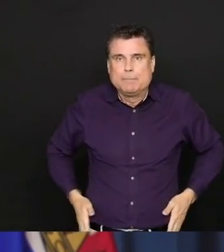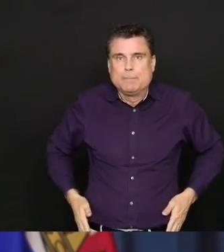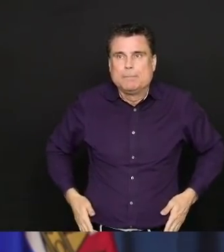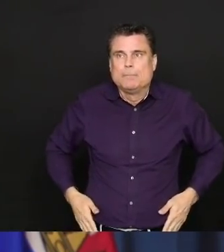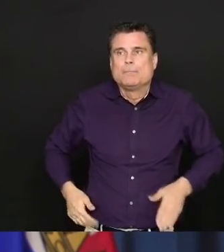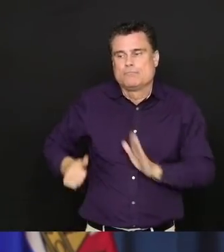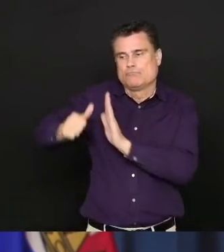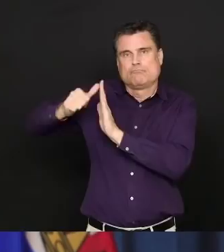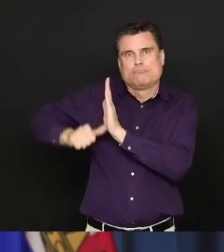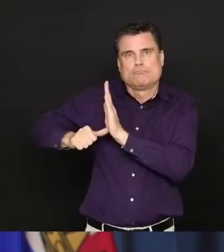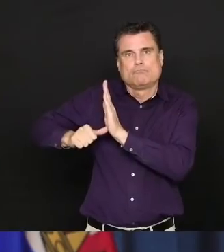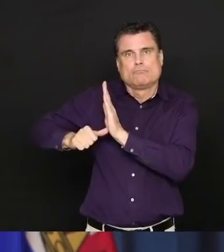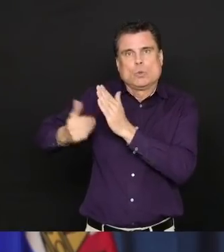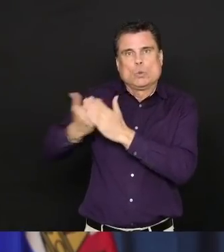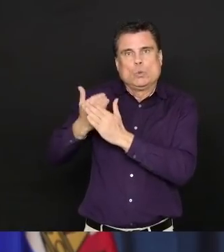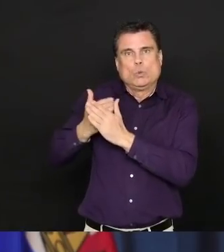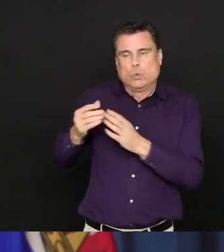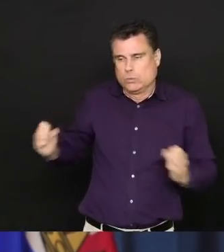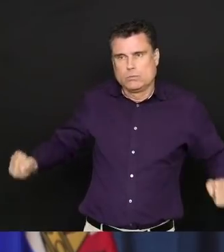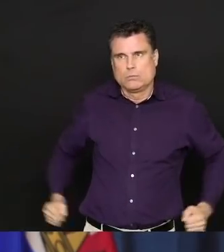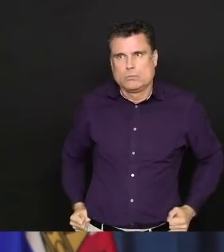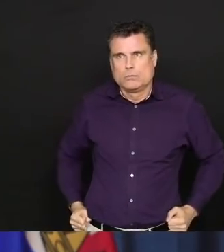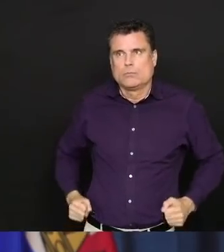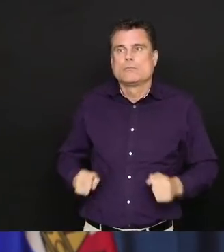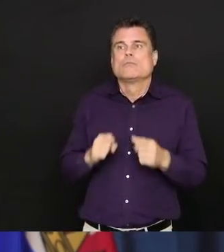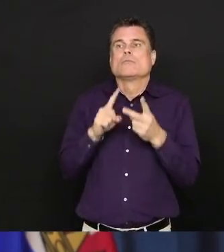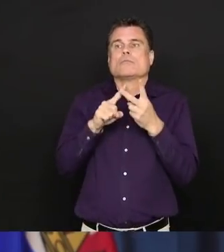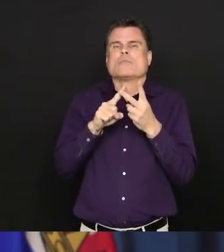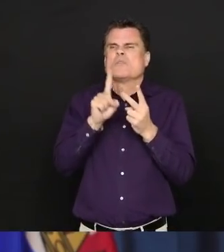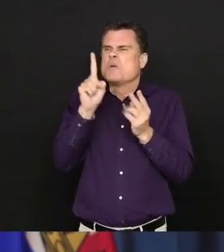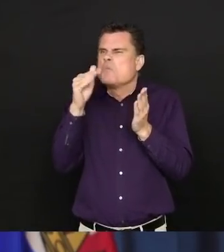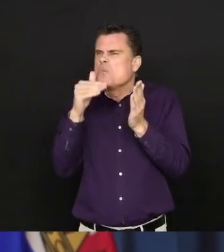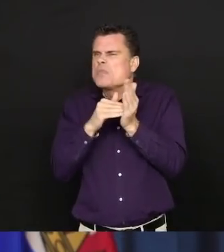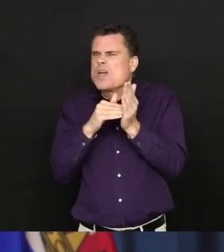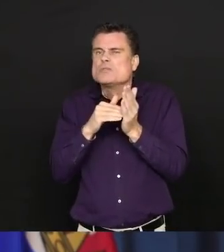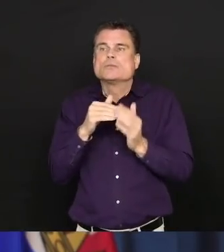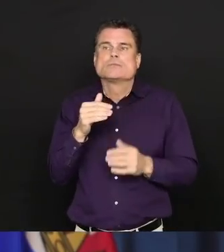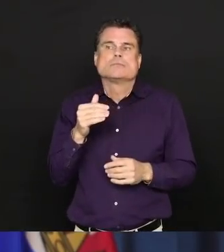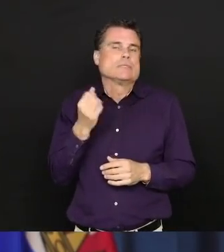11,276 surgeries have been canceled. And I want to say this, those are the numbers.